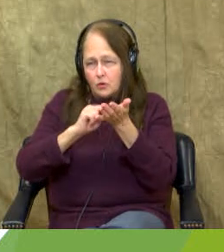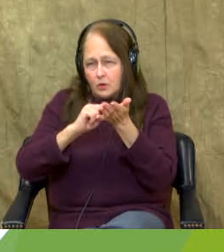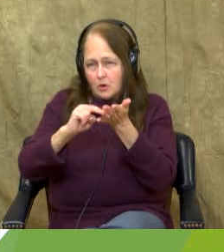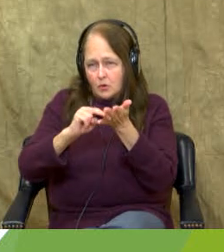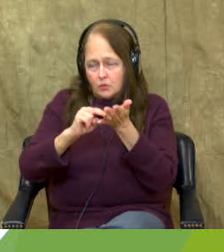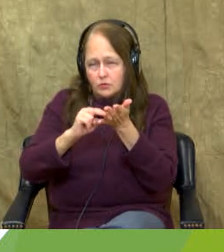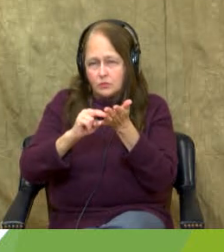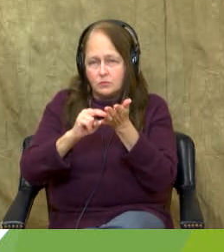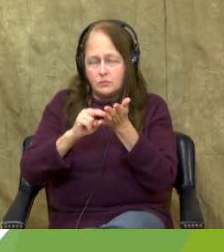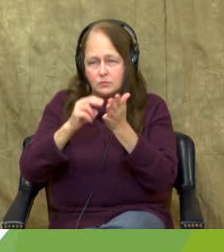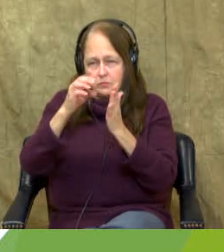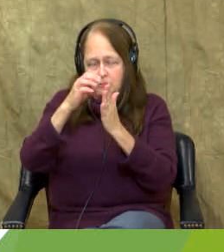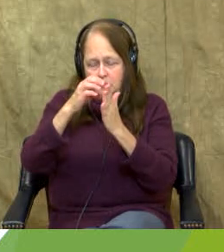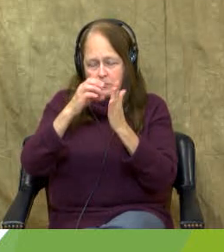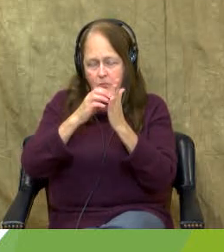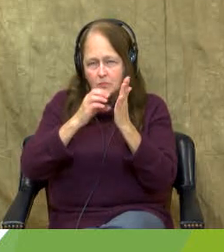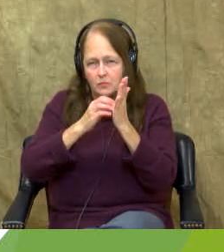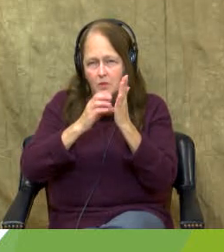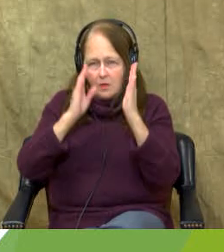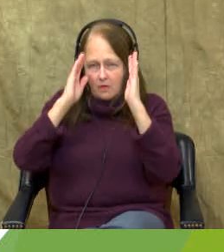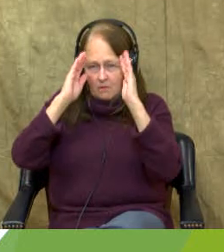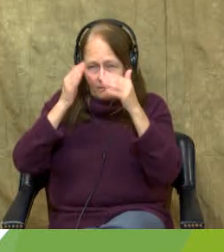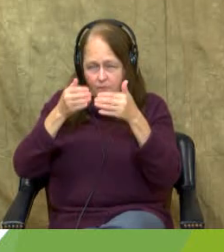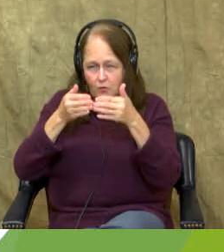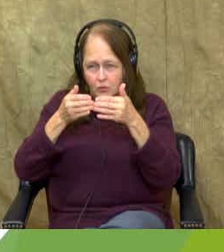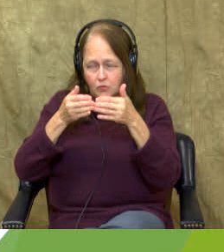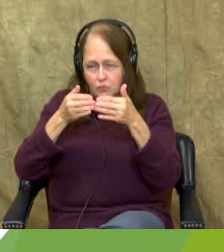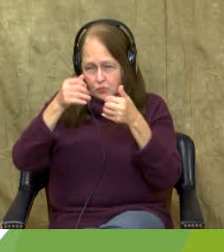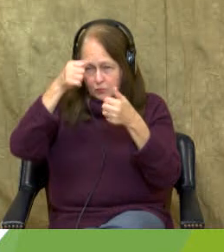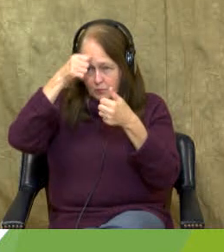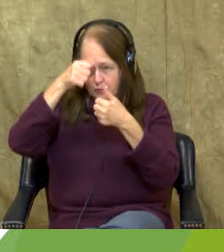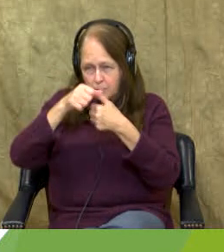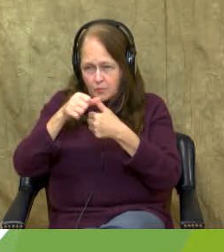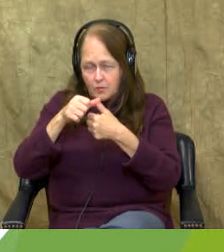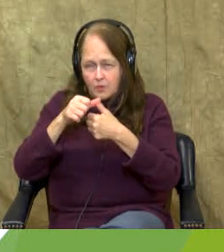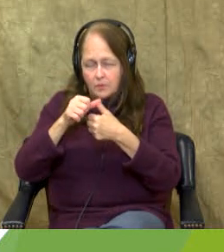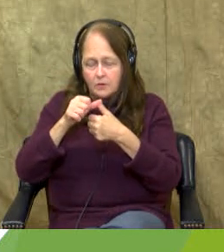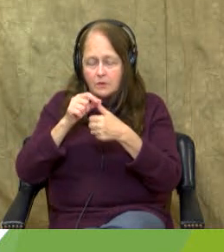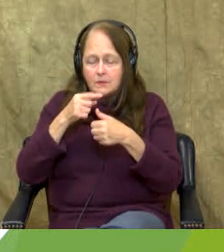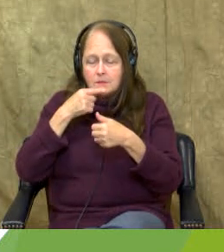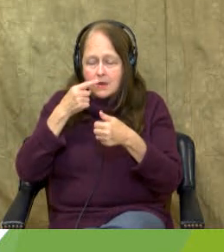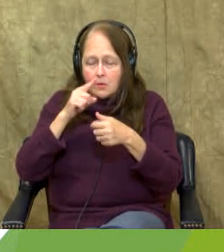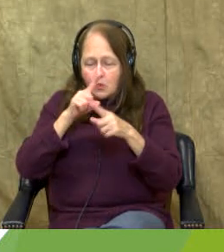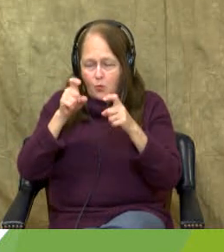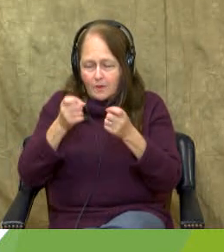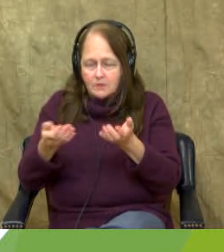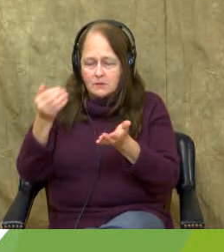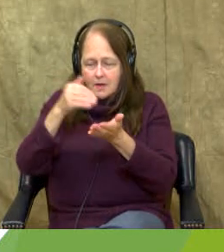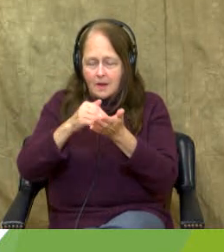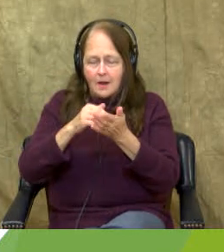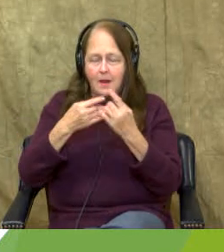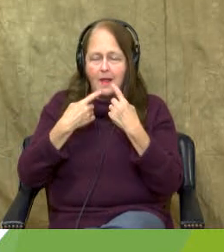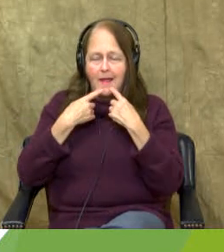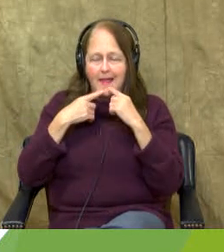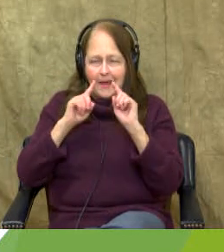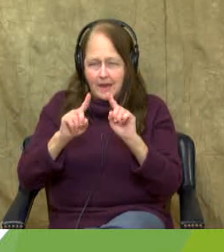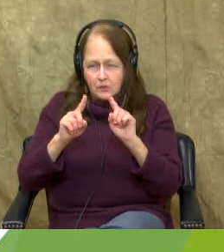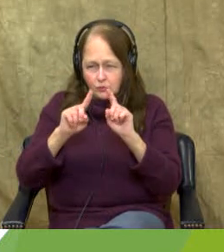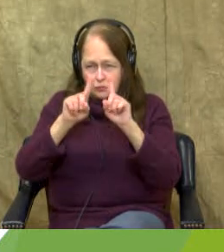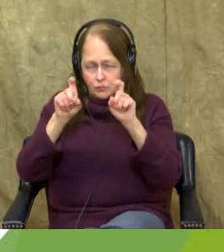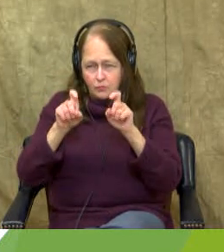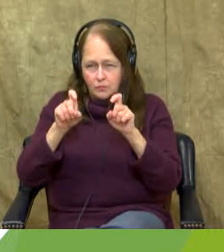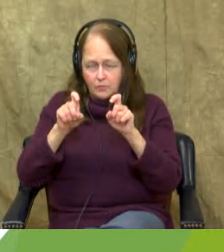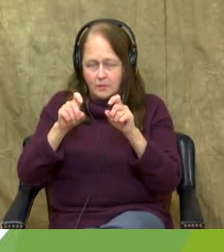text together. So let's focus on race again. Remember, restate the question, answer the question,